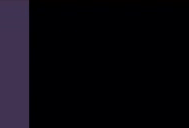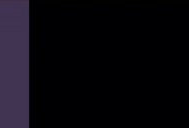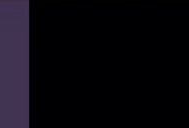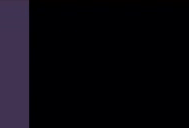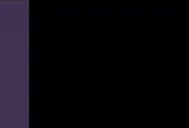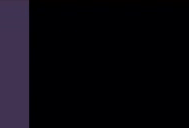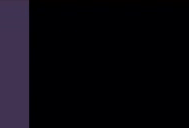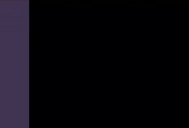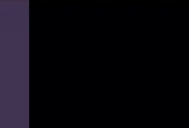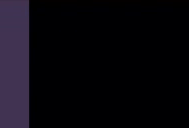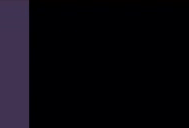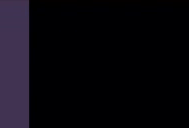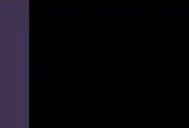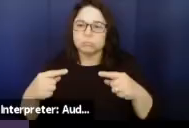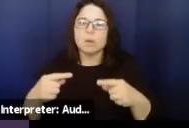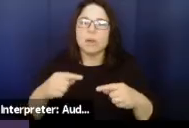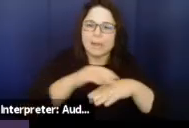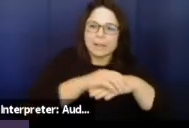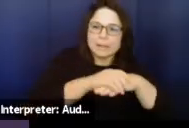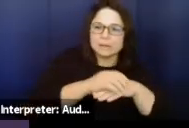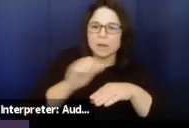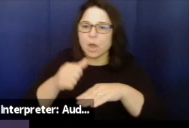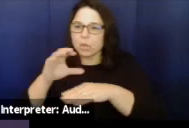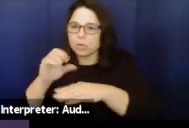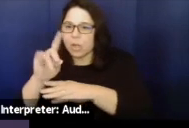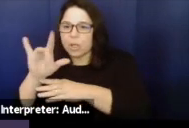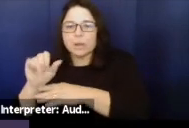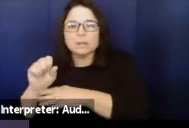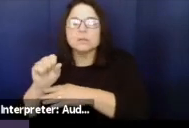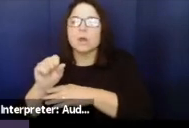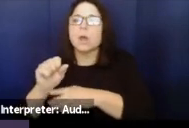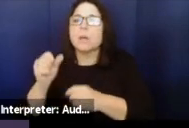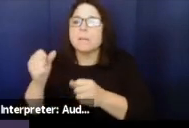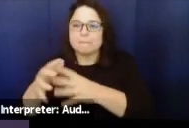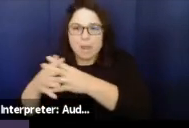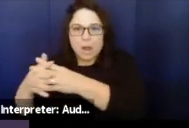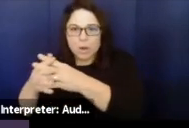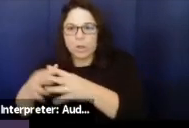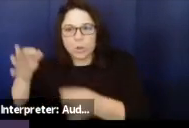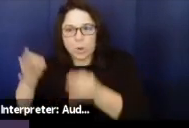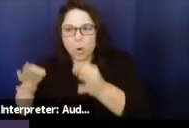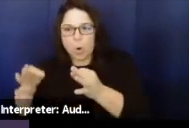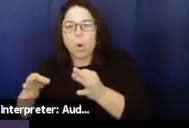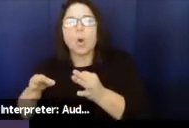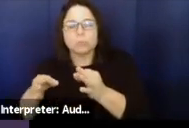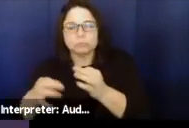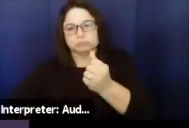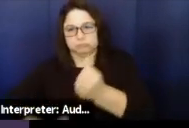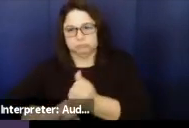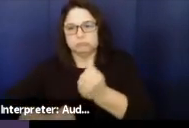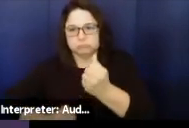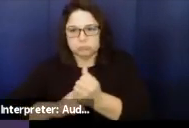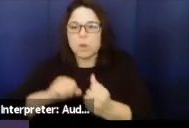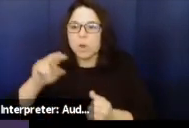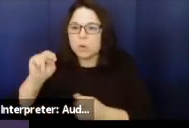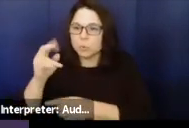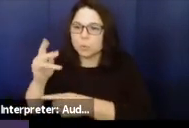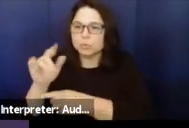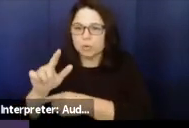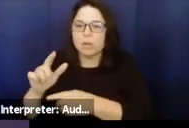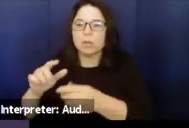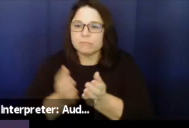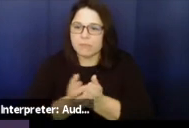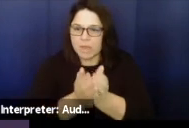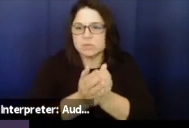several American prize court judges to rule in favor of the so-called neutral vessels that had been commandeered by